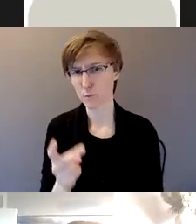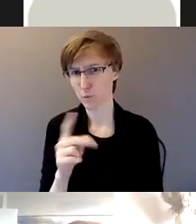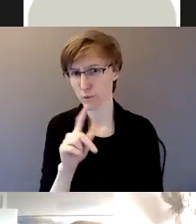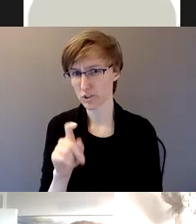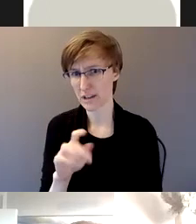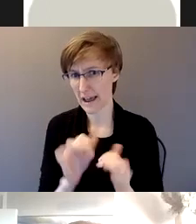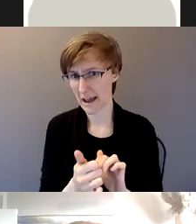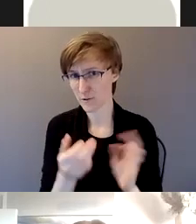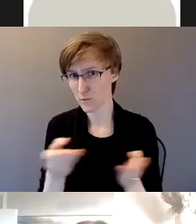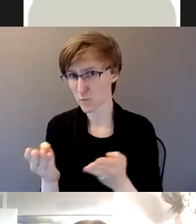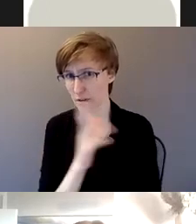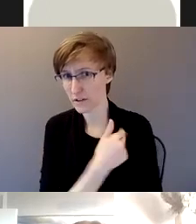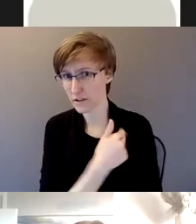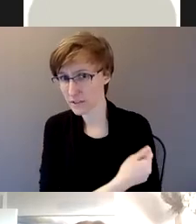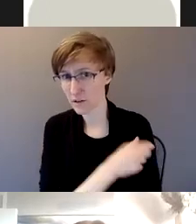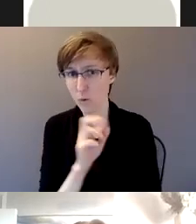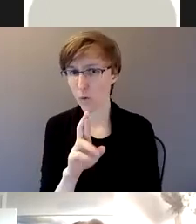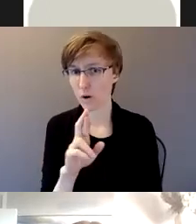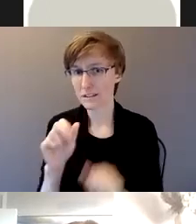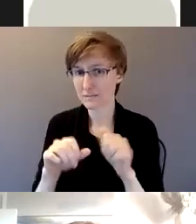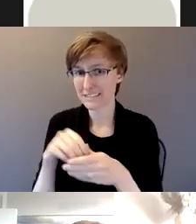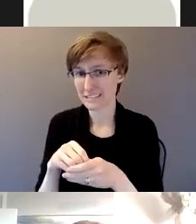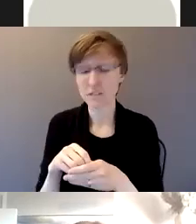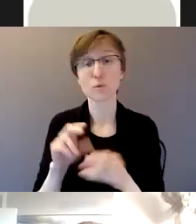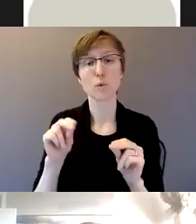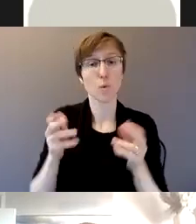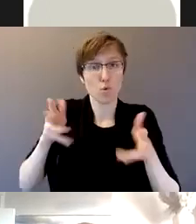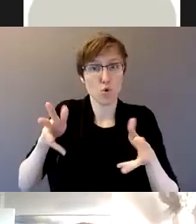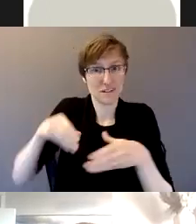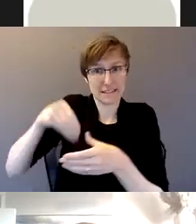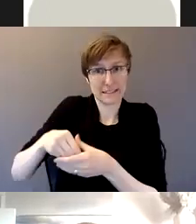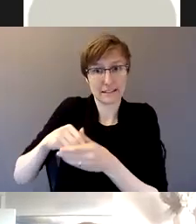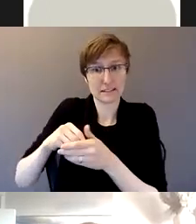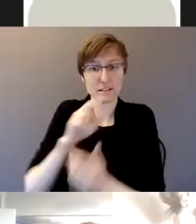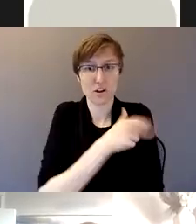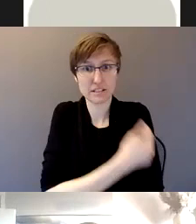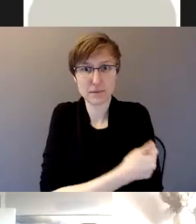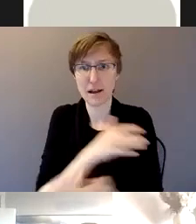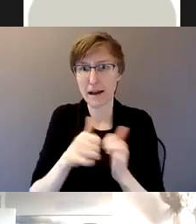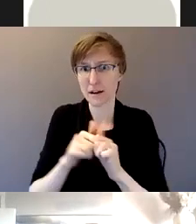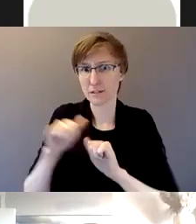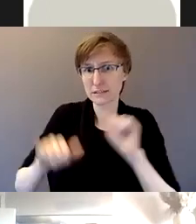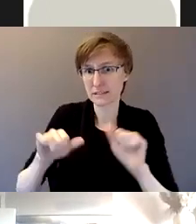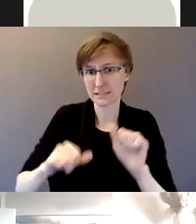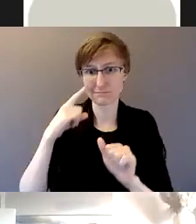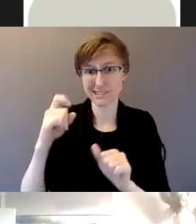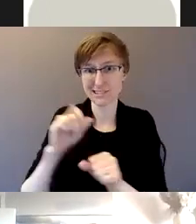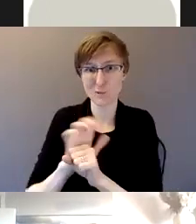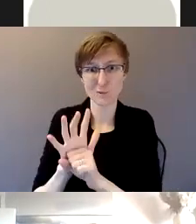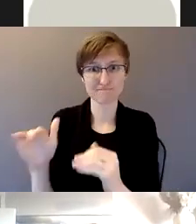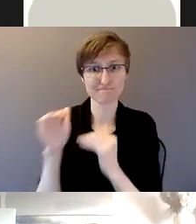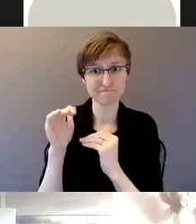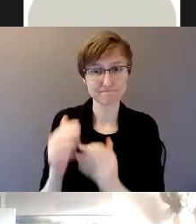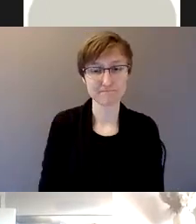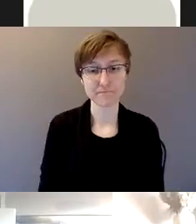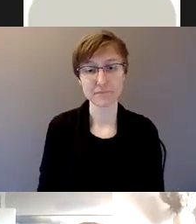them to hospital or how to get them assessed in hospital? Sorry, they're in hospital, how to get them assessed because of the COVID restrictions. So